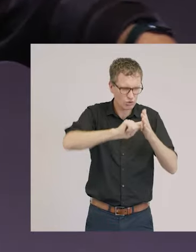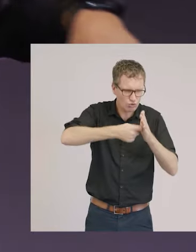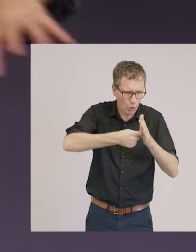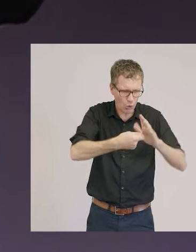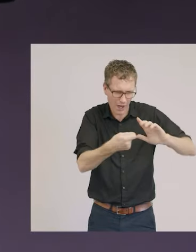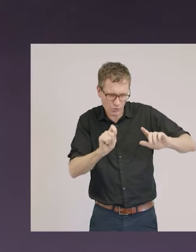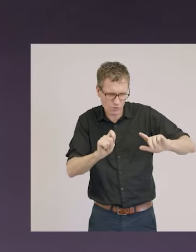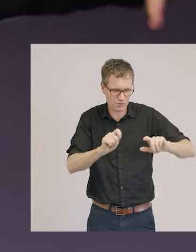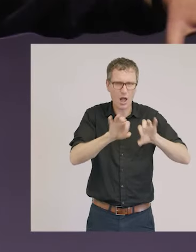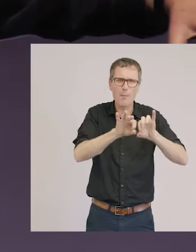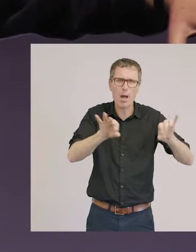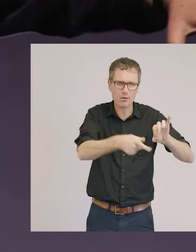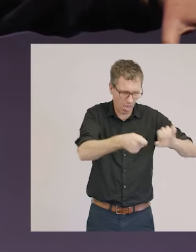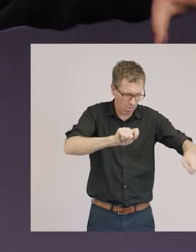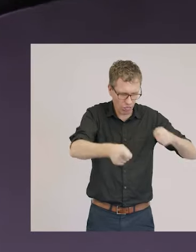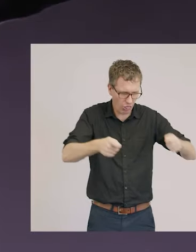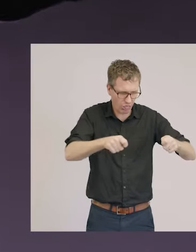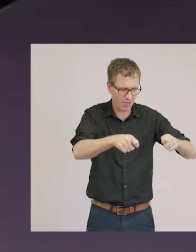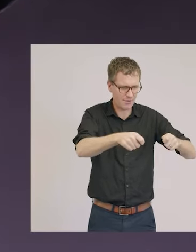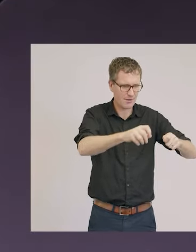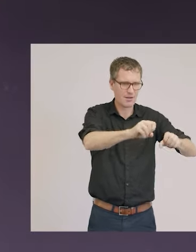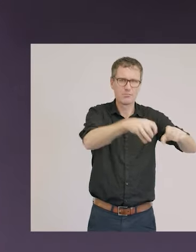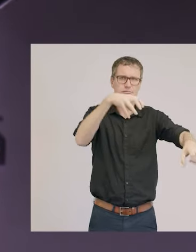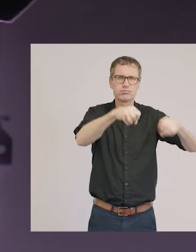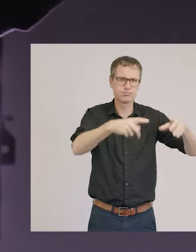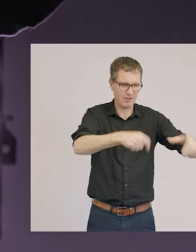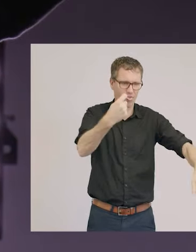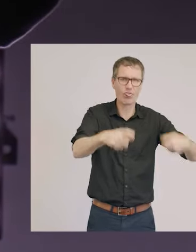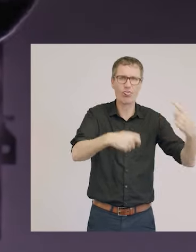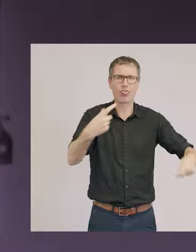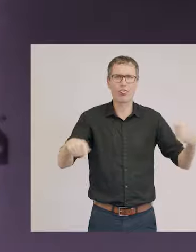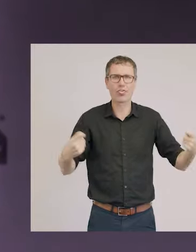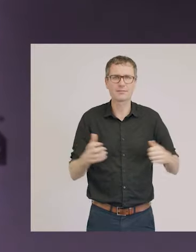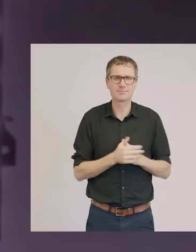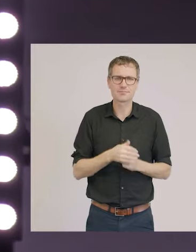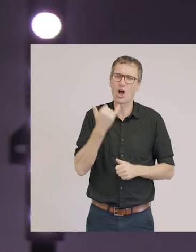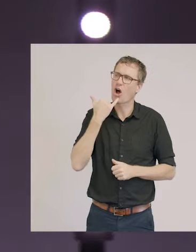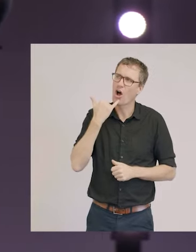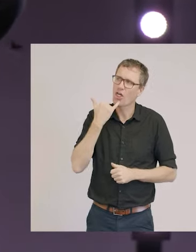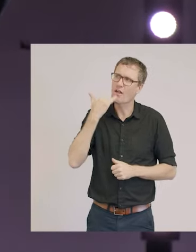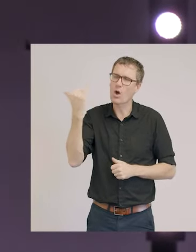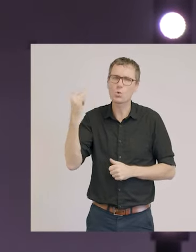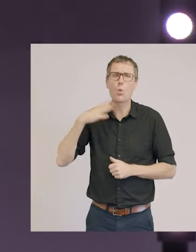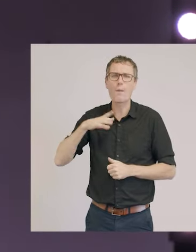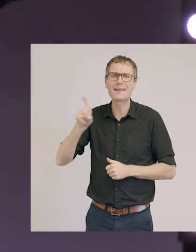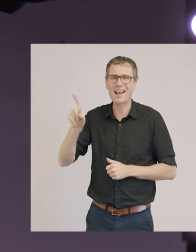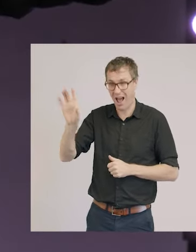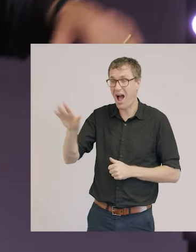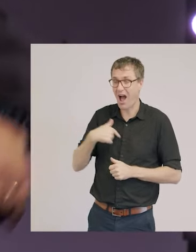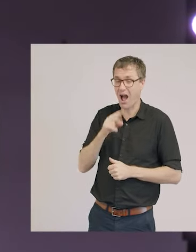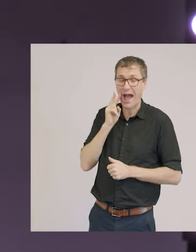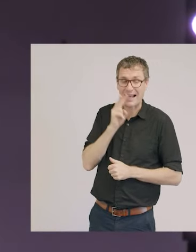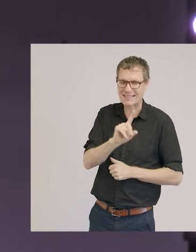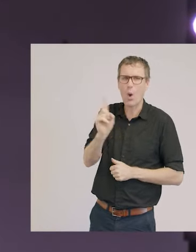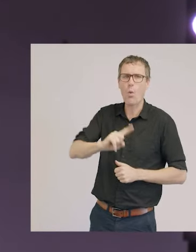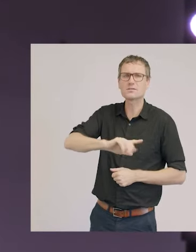over the ground. He's taken every last screw and bolt and nut and everything and just spread it all over his thing.